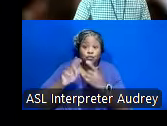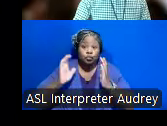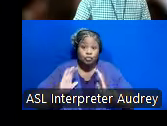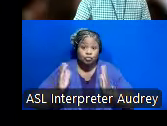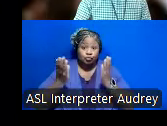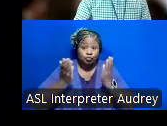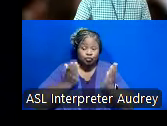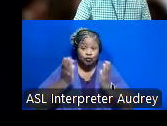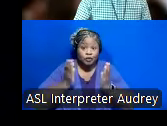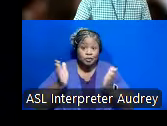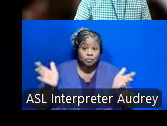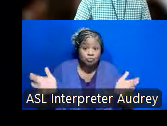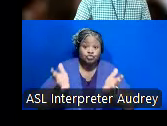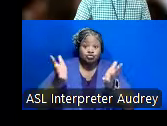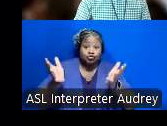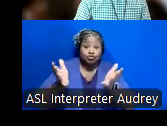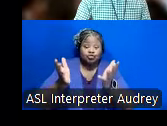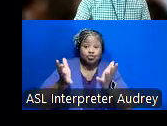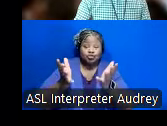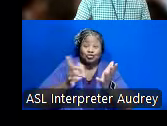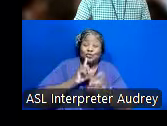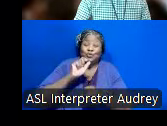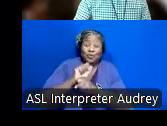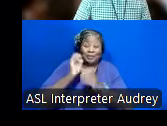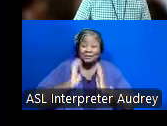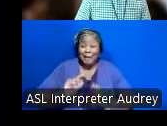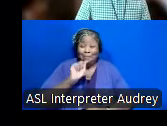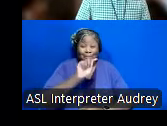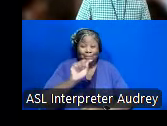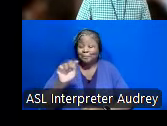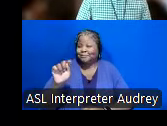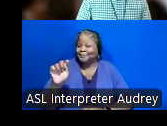service is something that theoretically for some clients